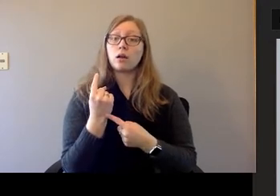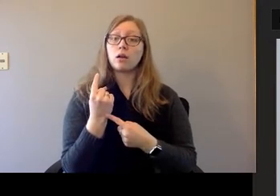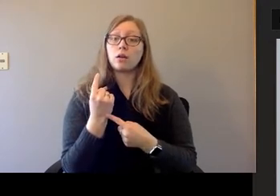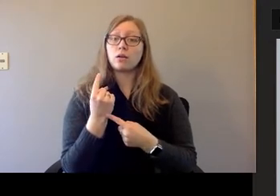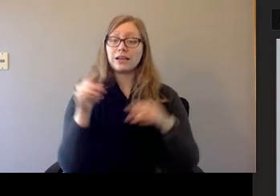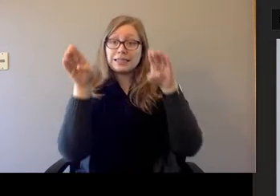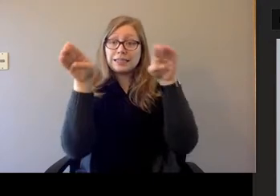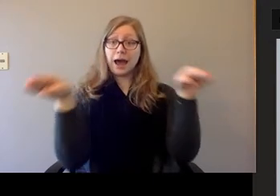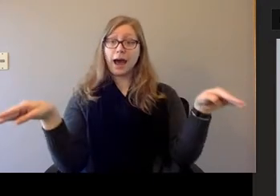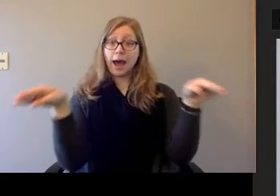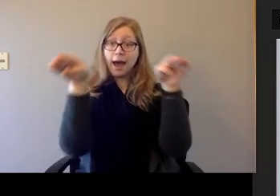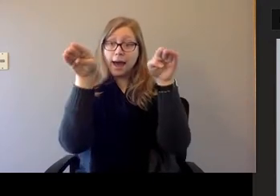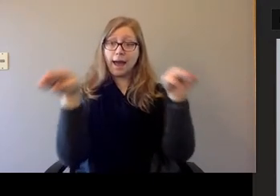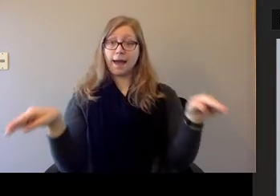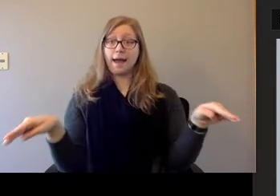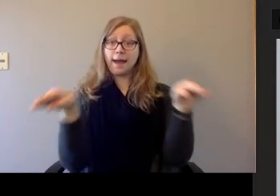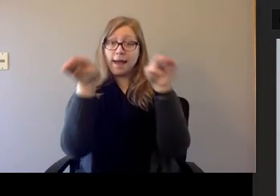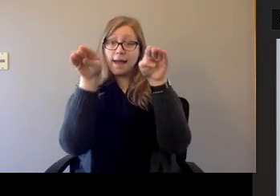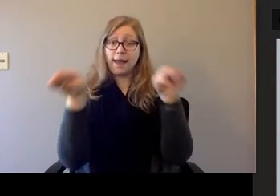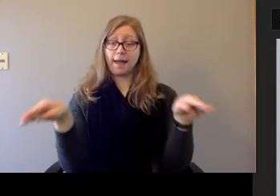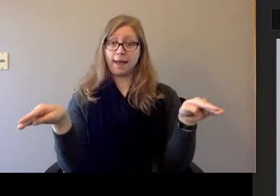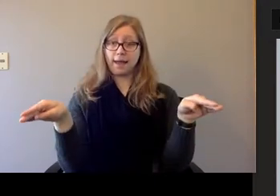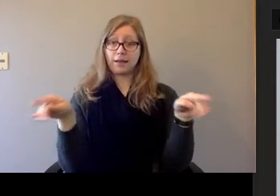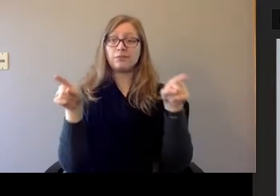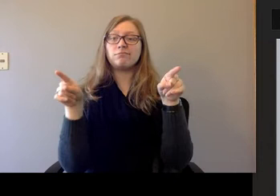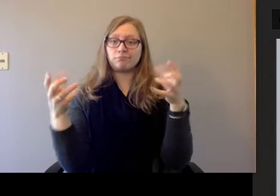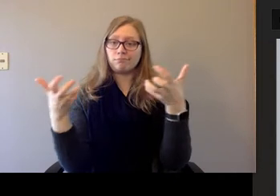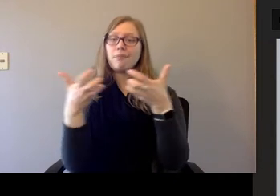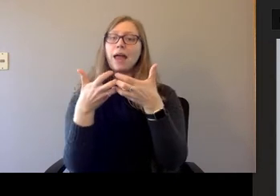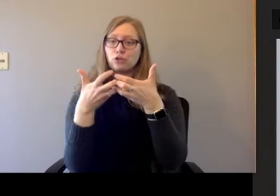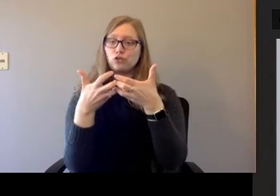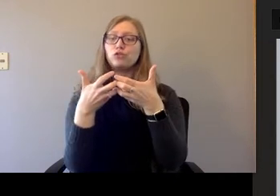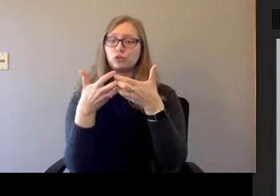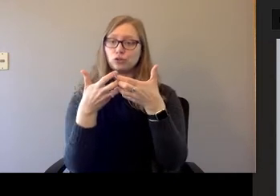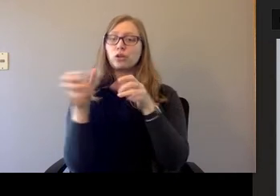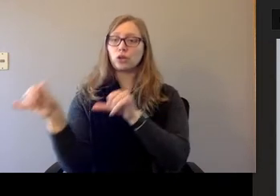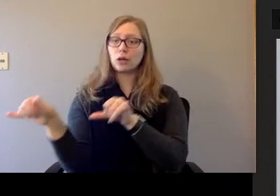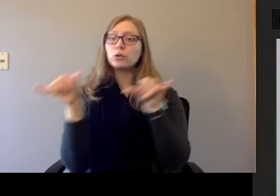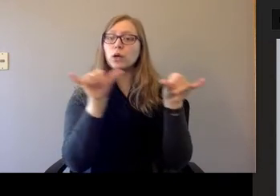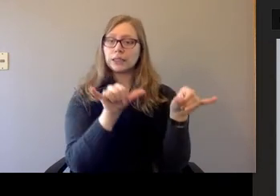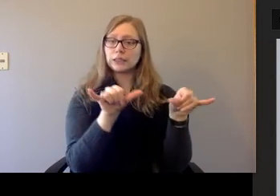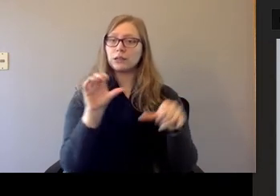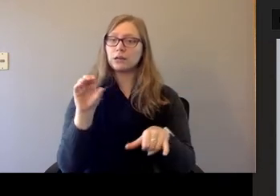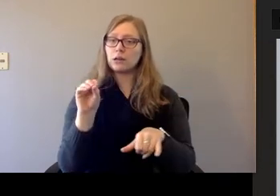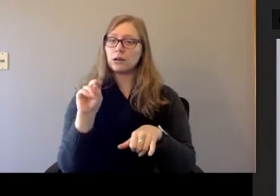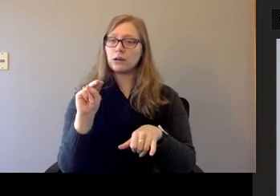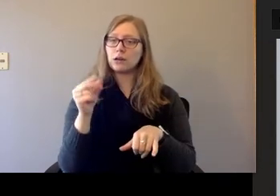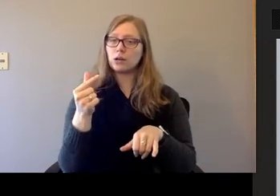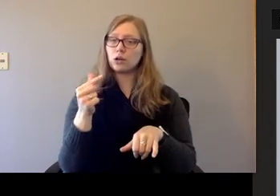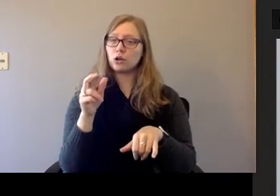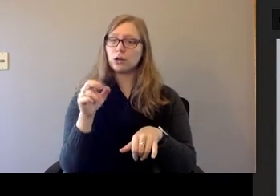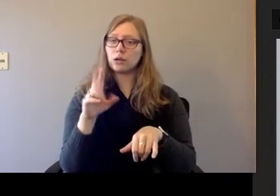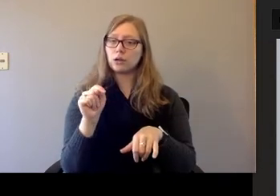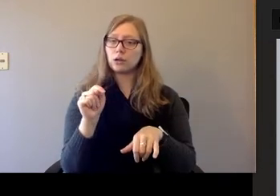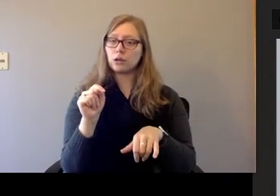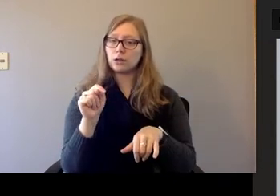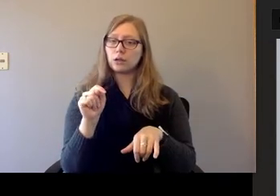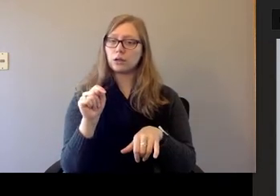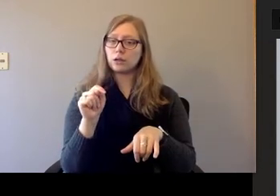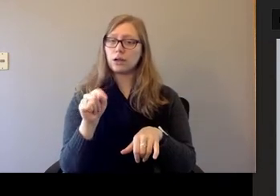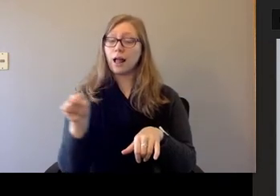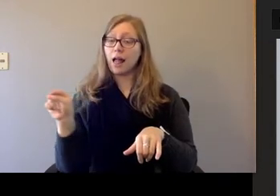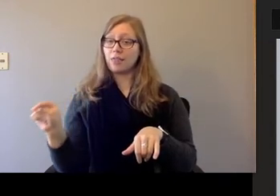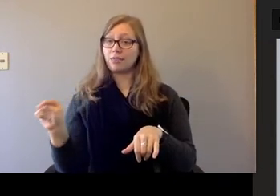this side corresponds to this and is congruent. I know that this angle corresponds to this angle and is